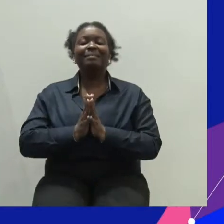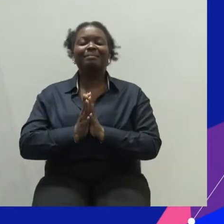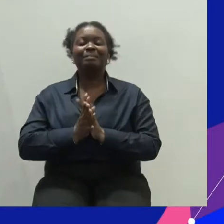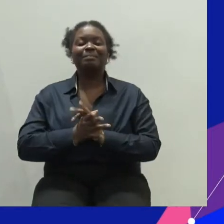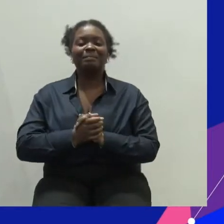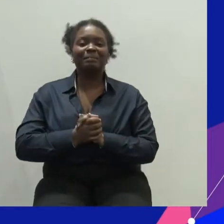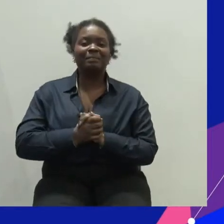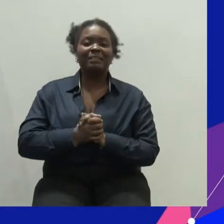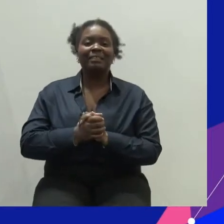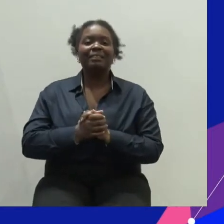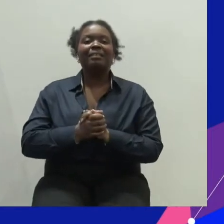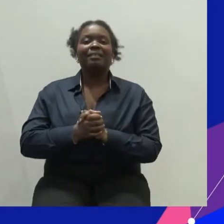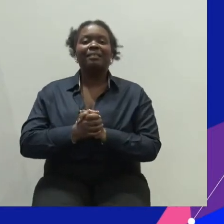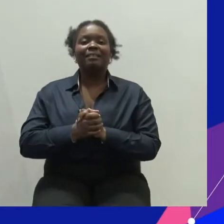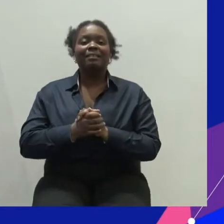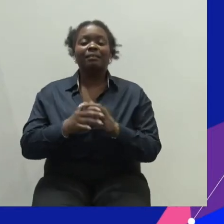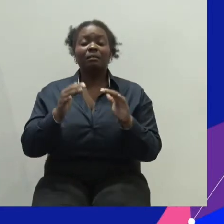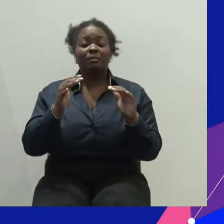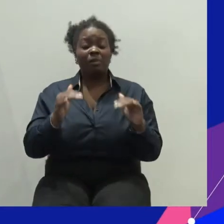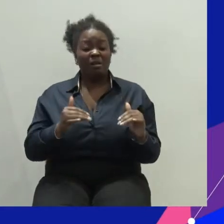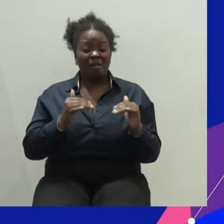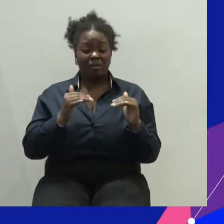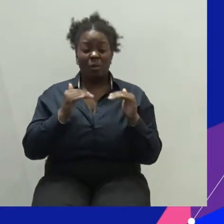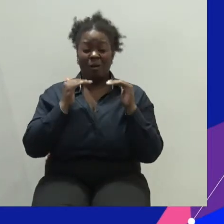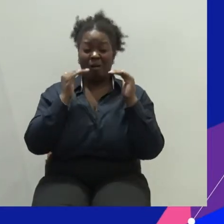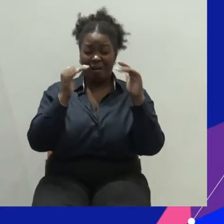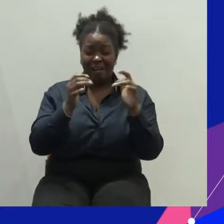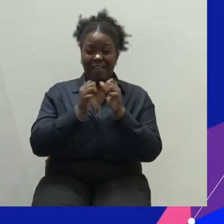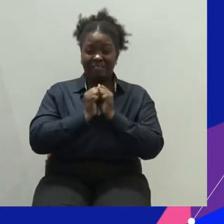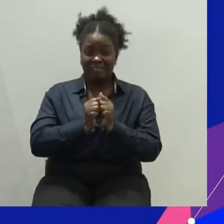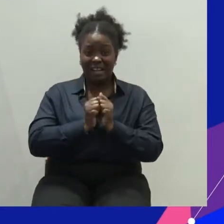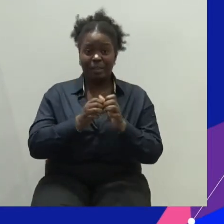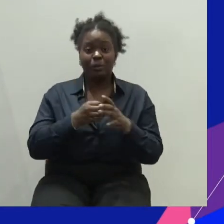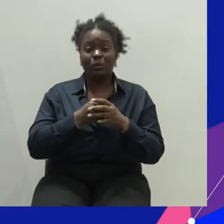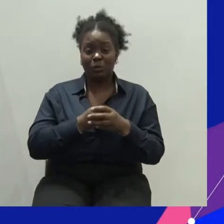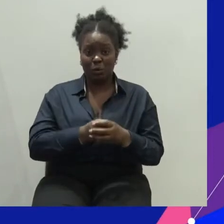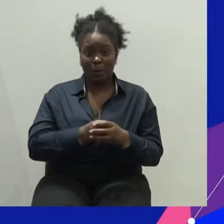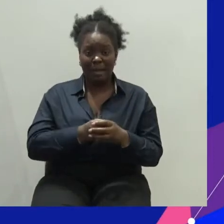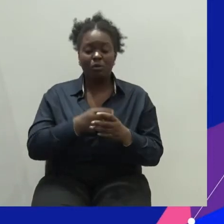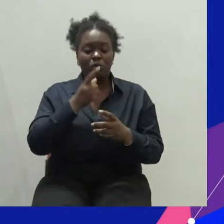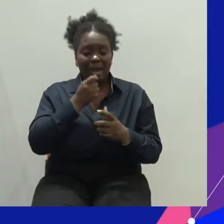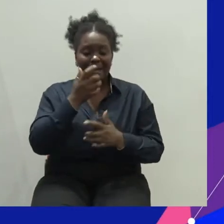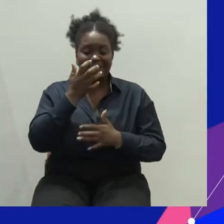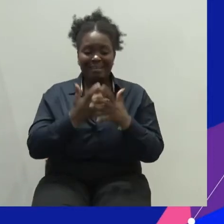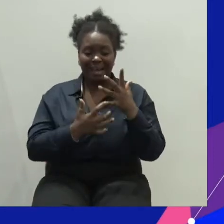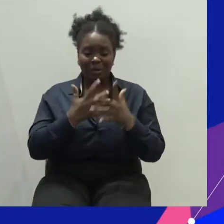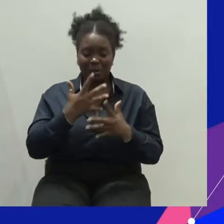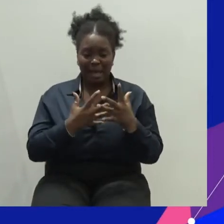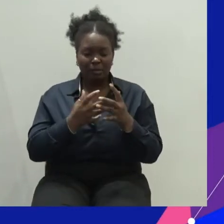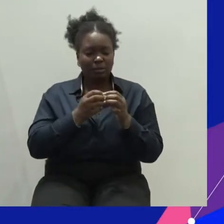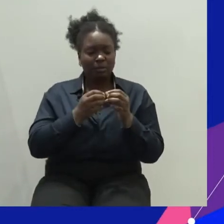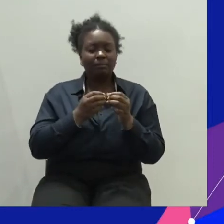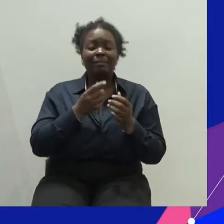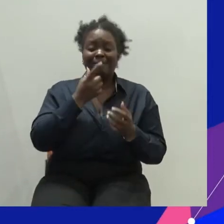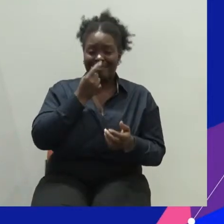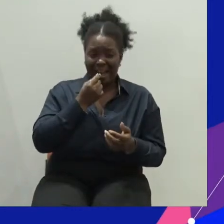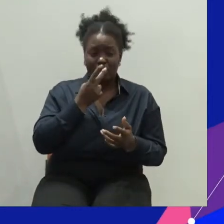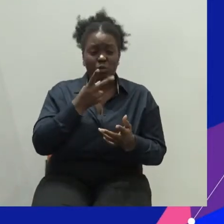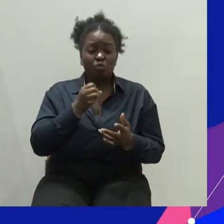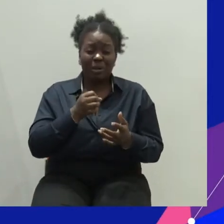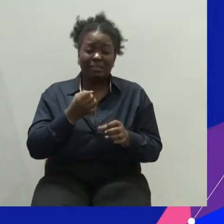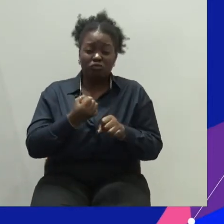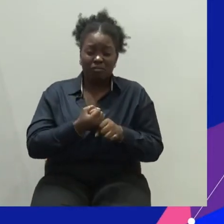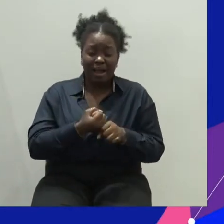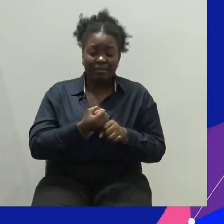you're looking at those very high value compounds, you can do the cost calculations and convince yourself that 20 grams per, actually, you can